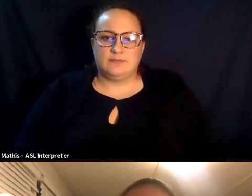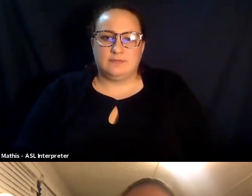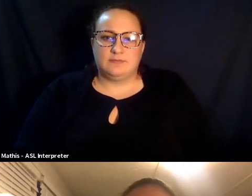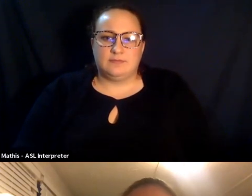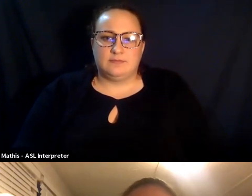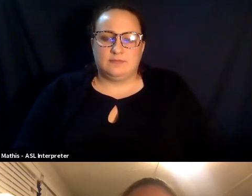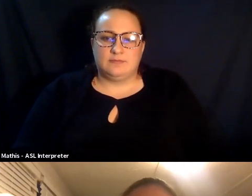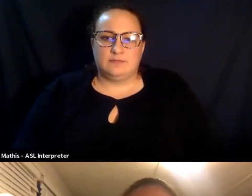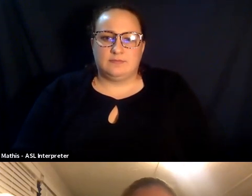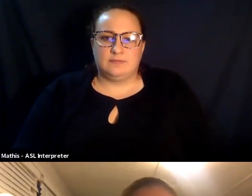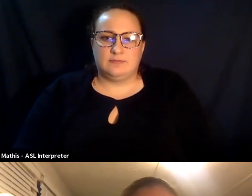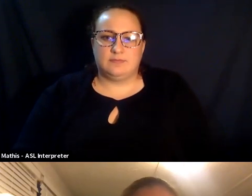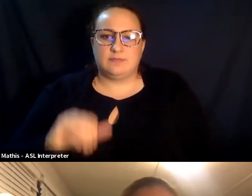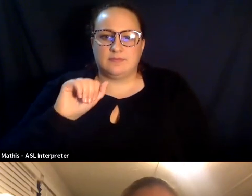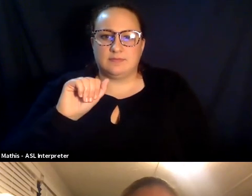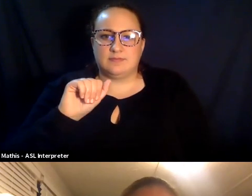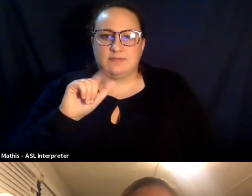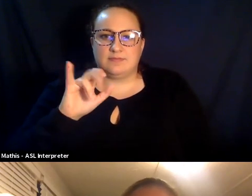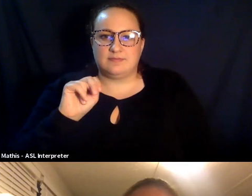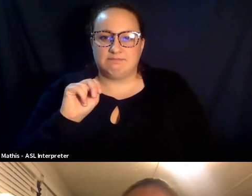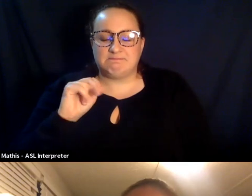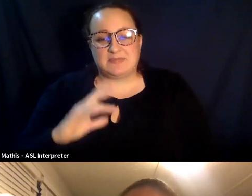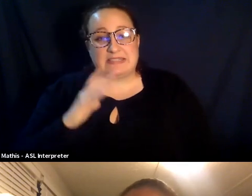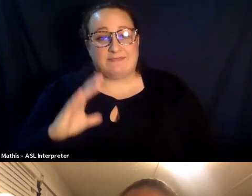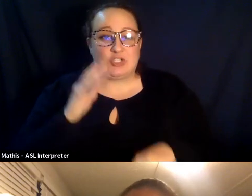So we've officially hit 9 o'clock. Okay.